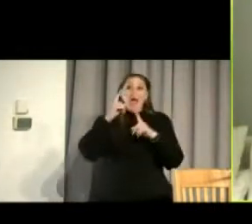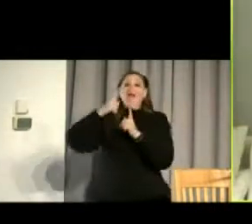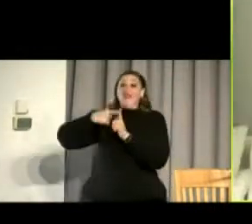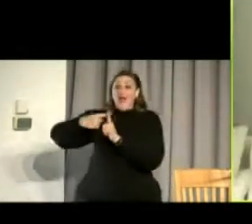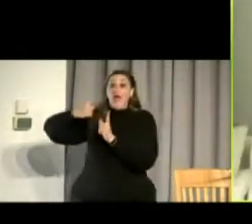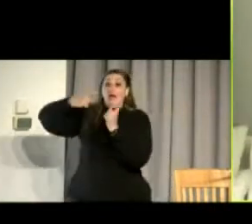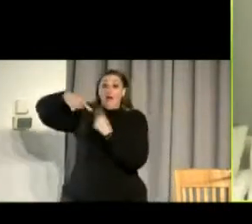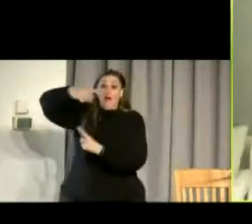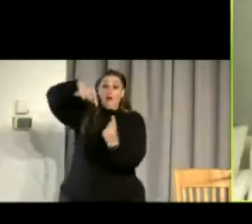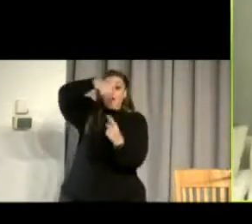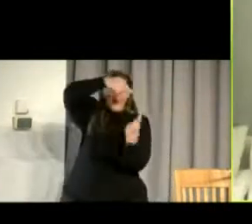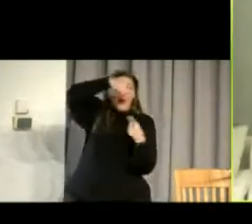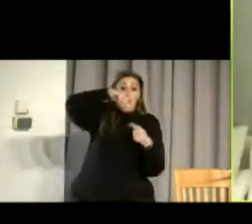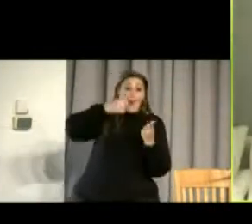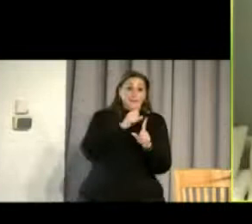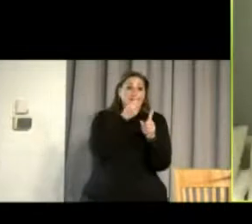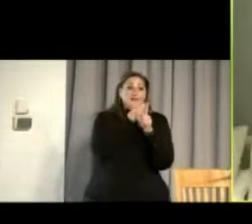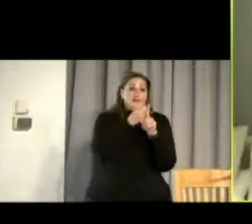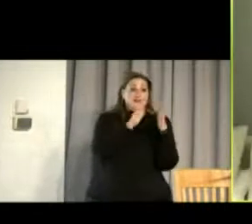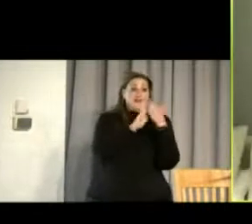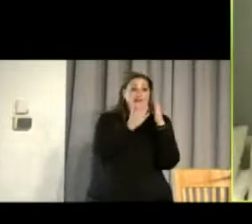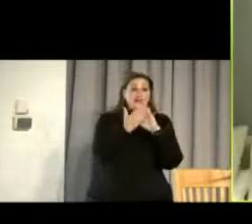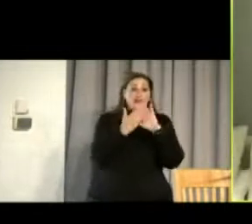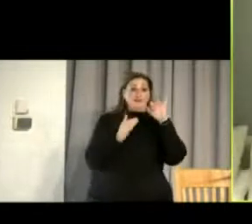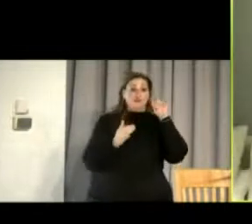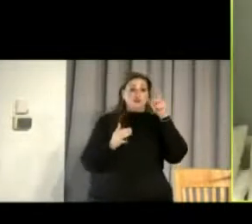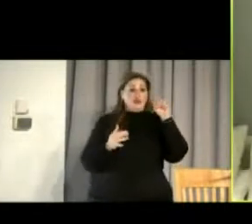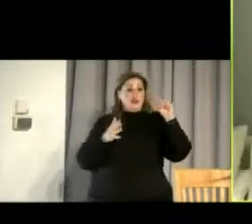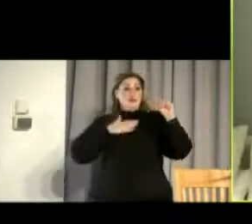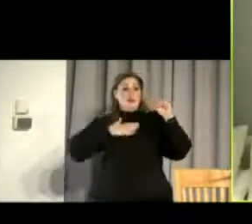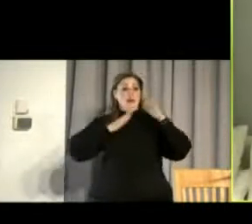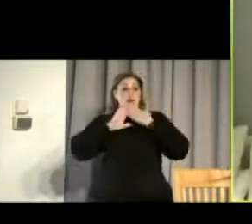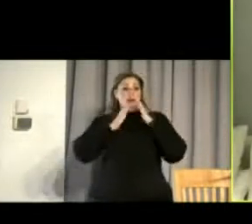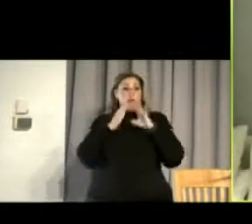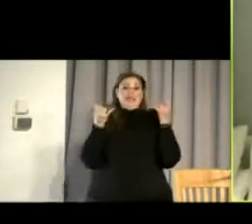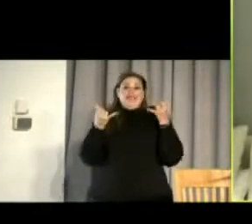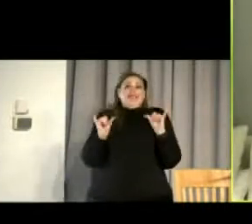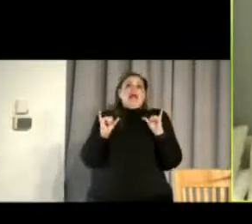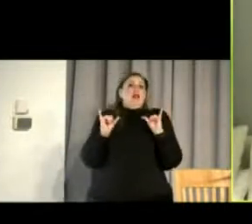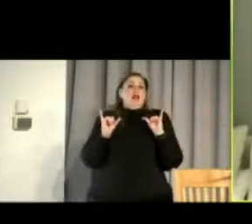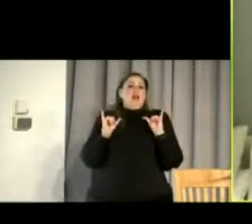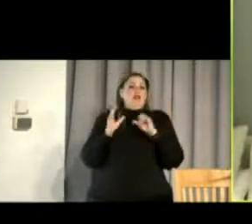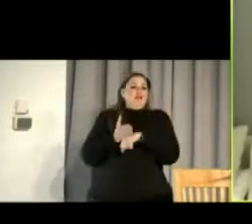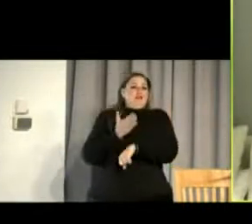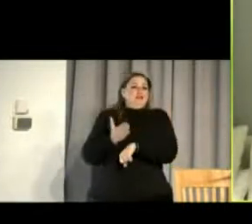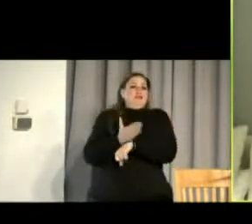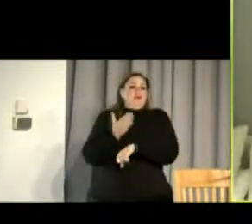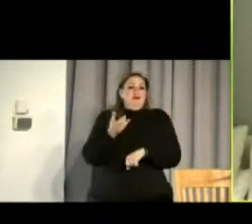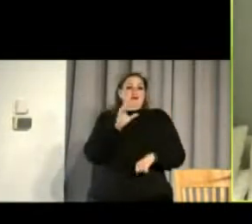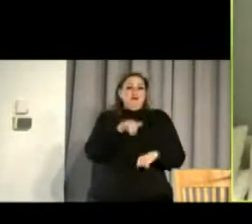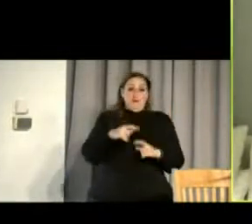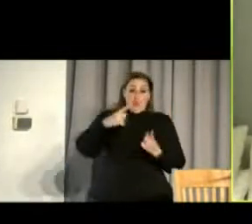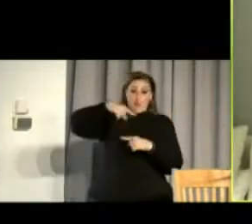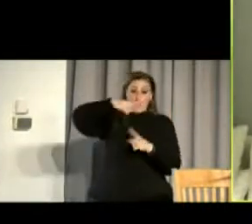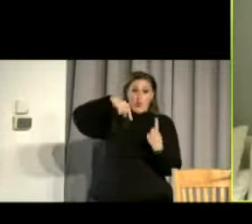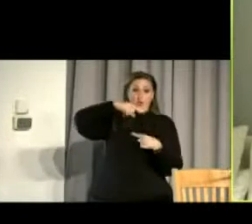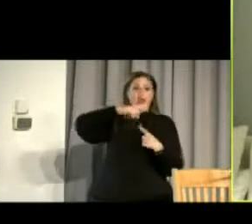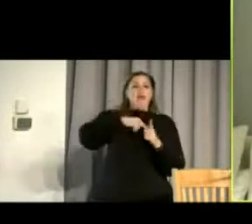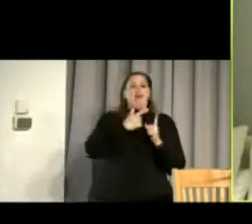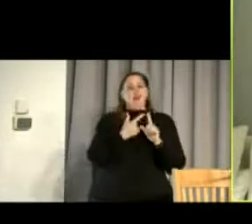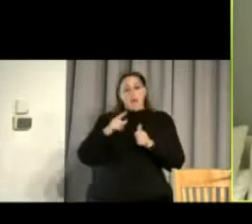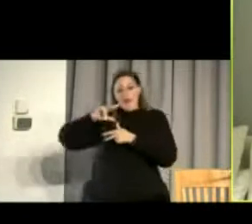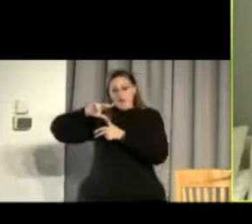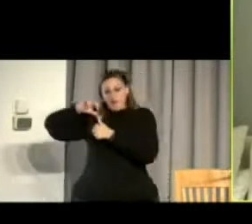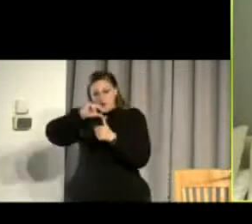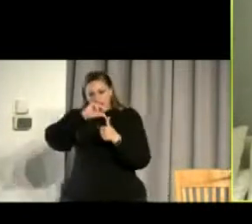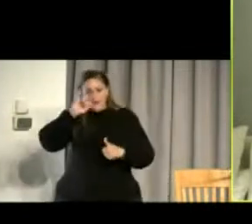of Jackson, including my neighborhood, which we are still recovering from. Right after that tornado, we then had Hurricane